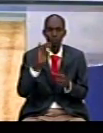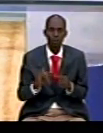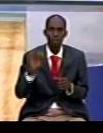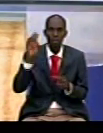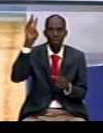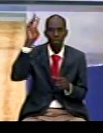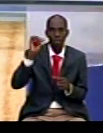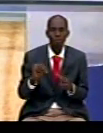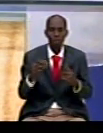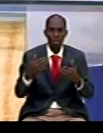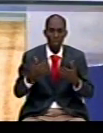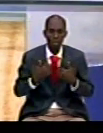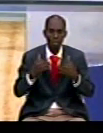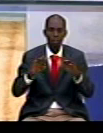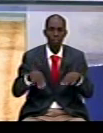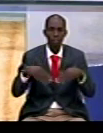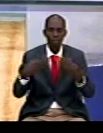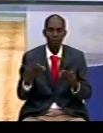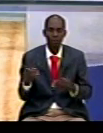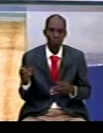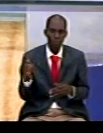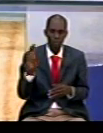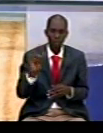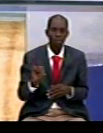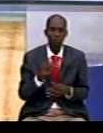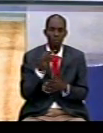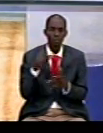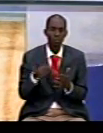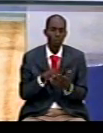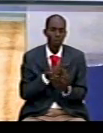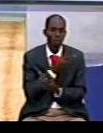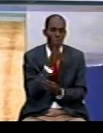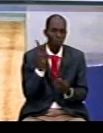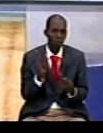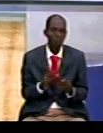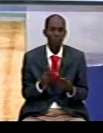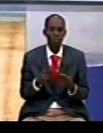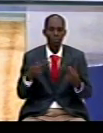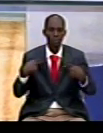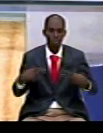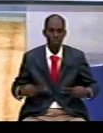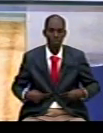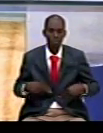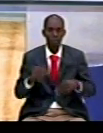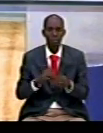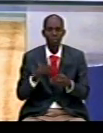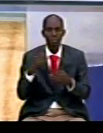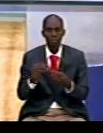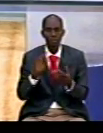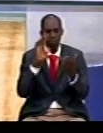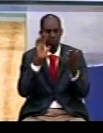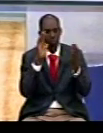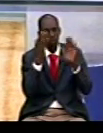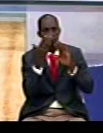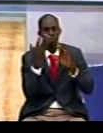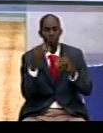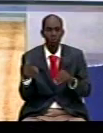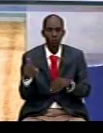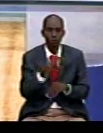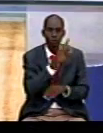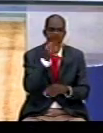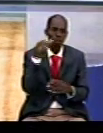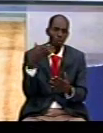him hath given him this perfect soundness in the presence of you